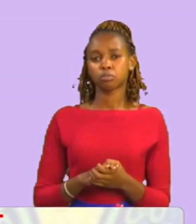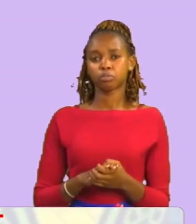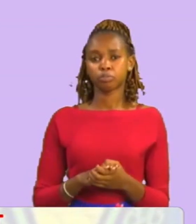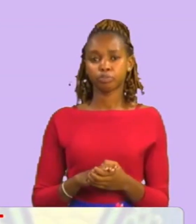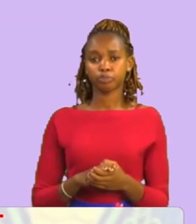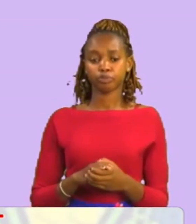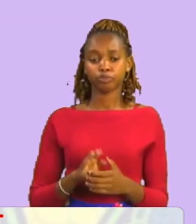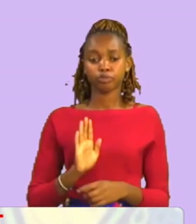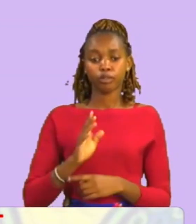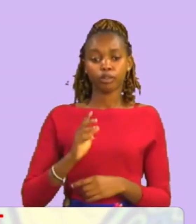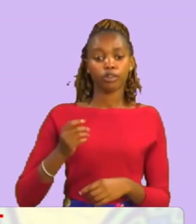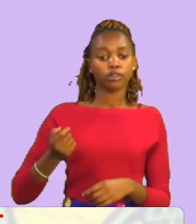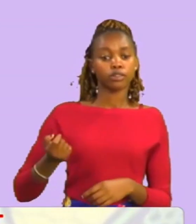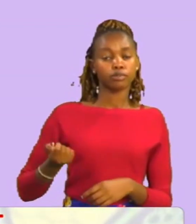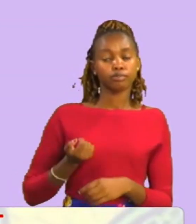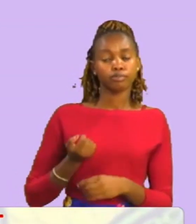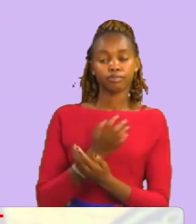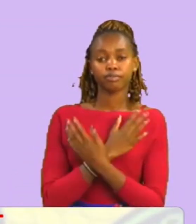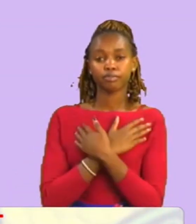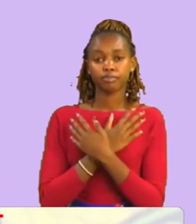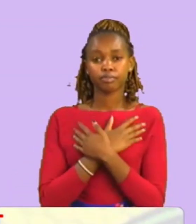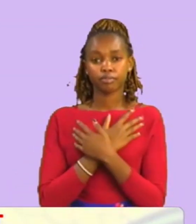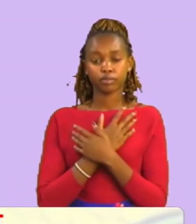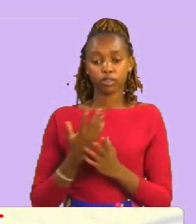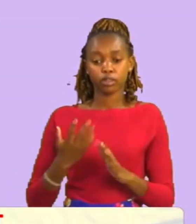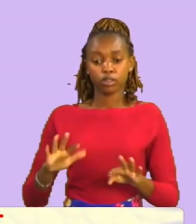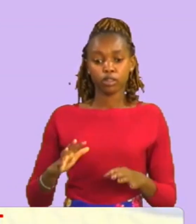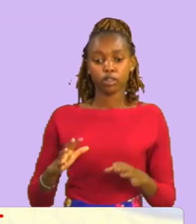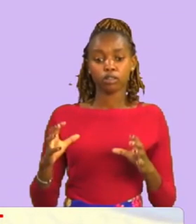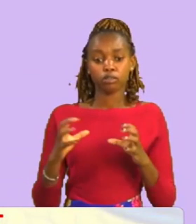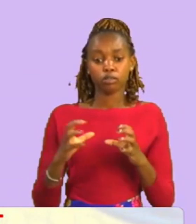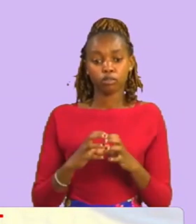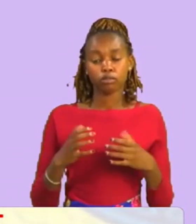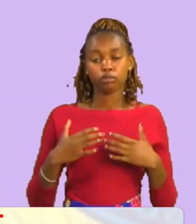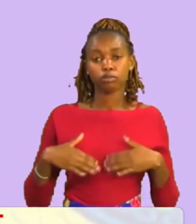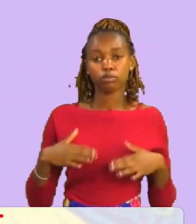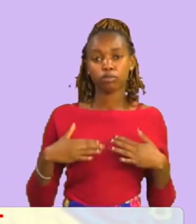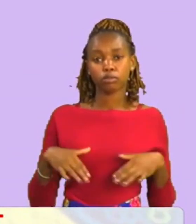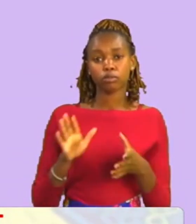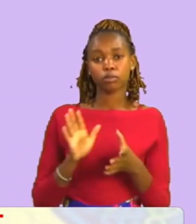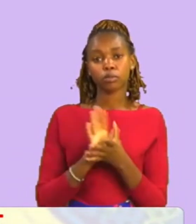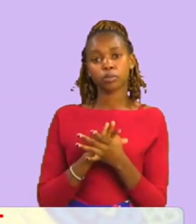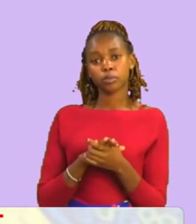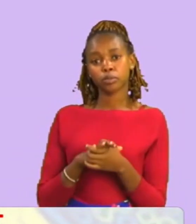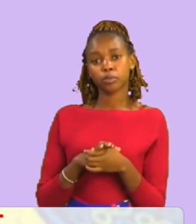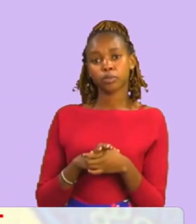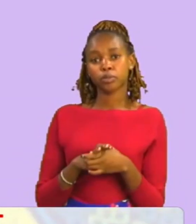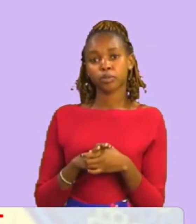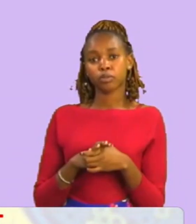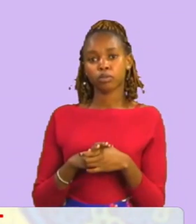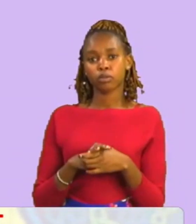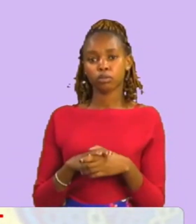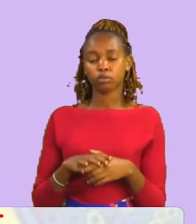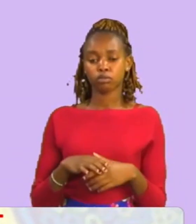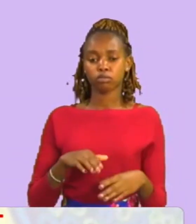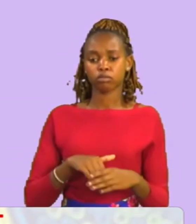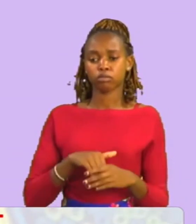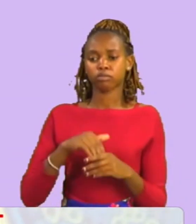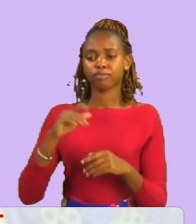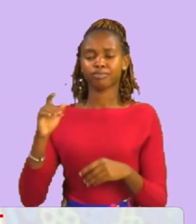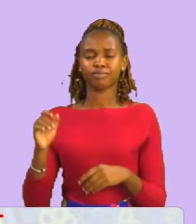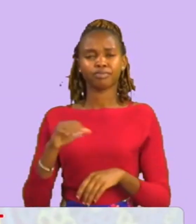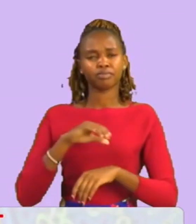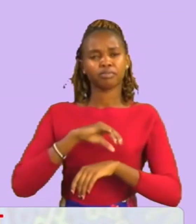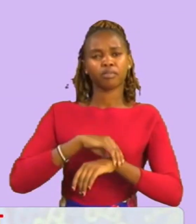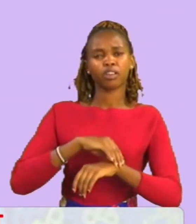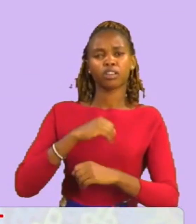demu yako mtu wangu. Anafanya mpaka kwa China mbogi. Kuma amekuta ni good sense, don't you? Because you're out here not getting job,